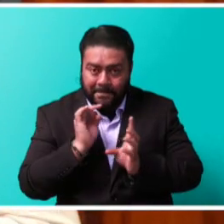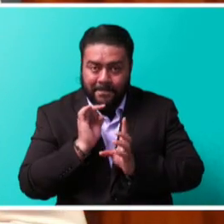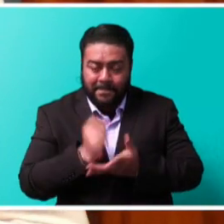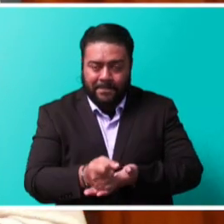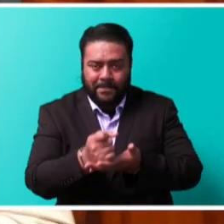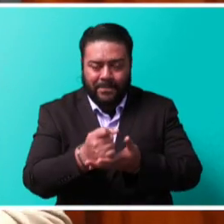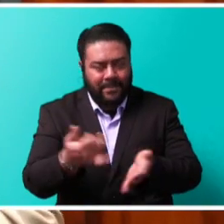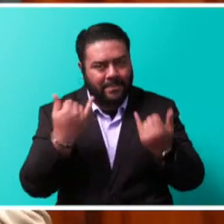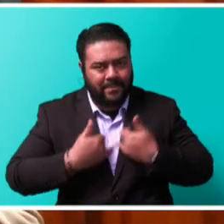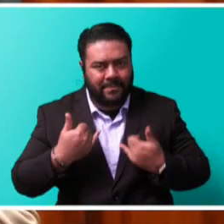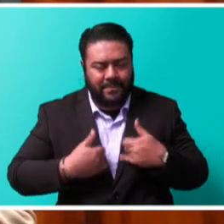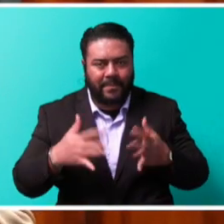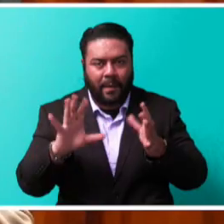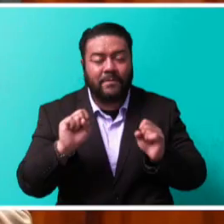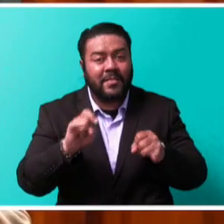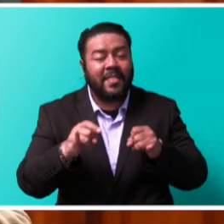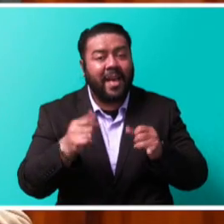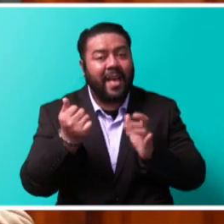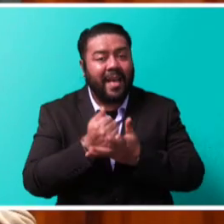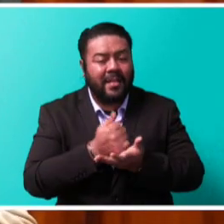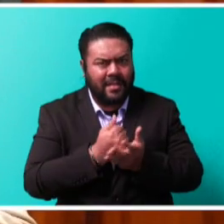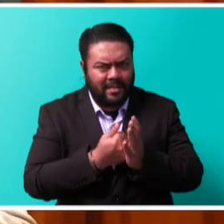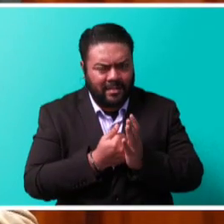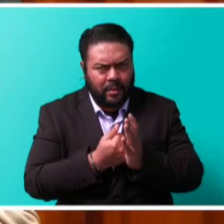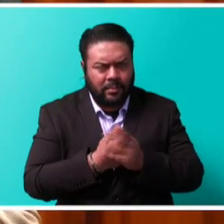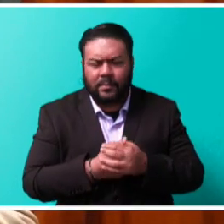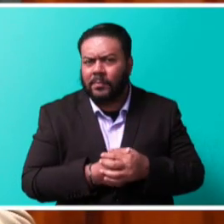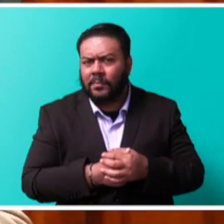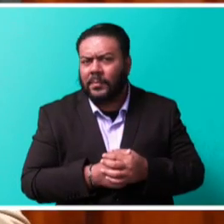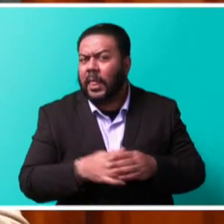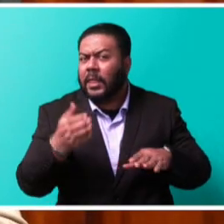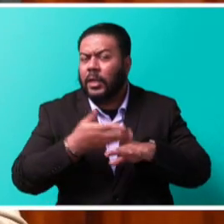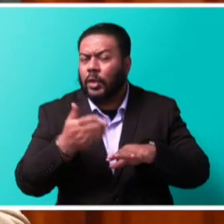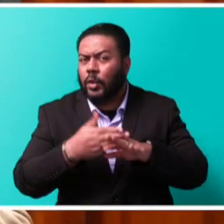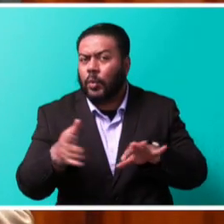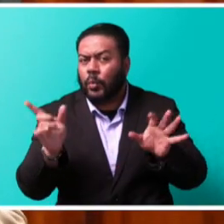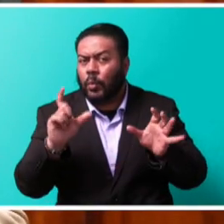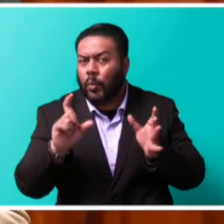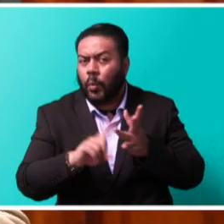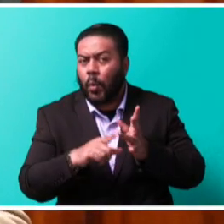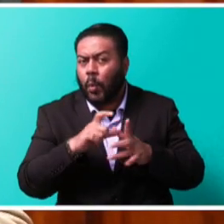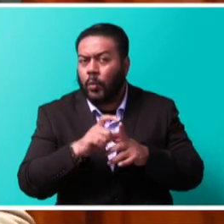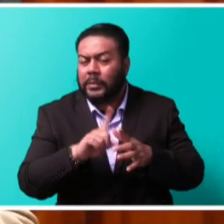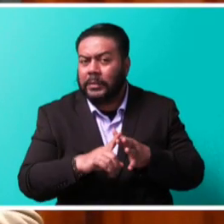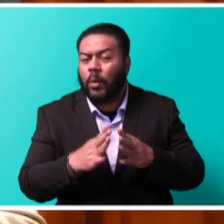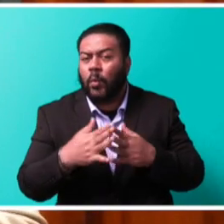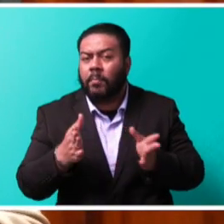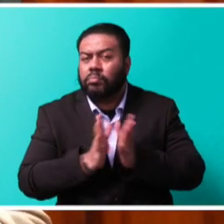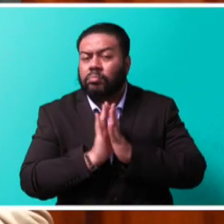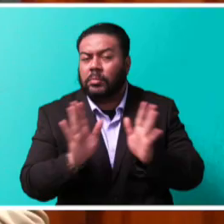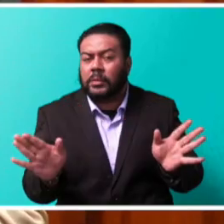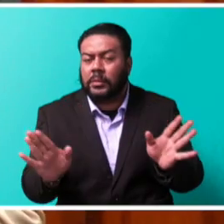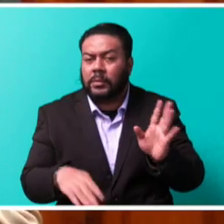implementation of the Act. Unlike the existing Harvest Code of Practice, the new code will address a much broader range of forestry